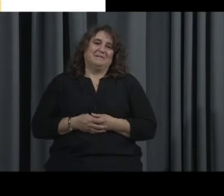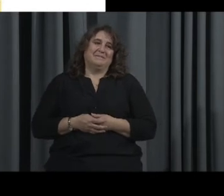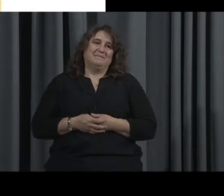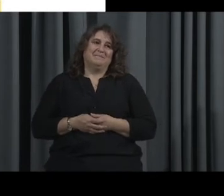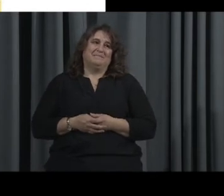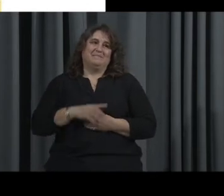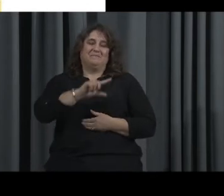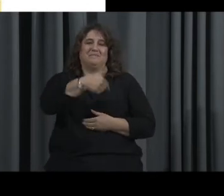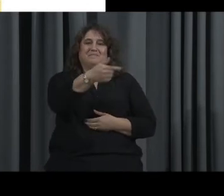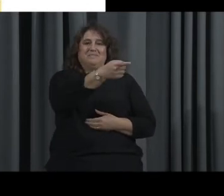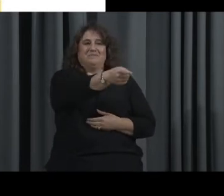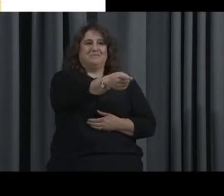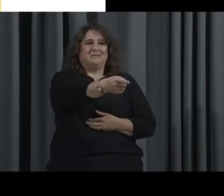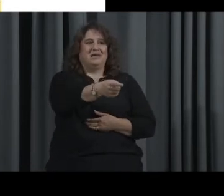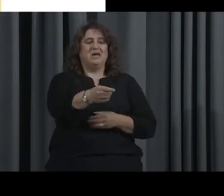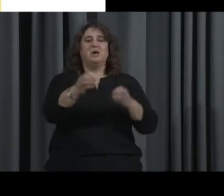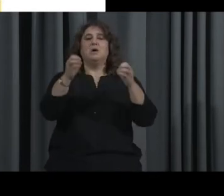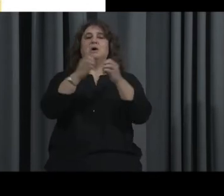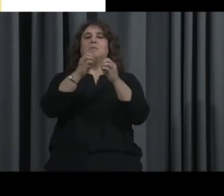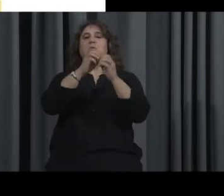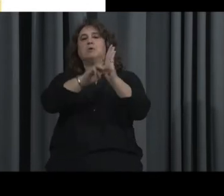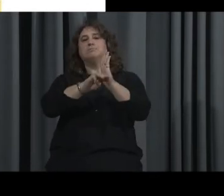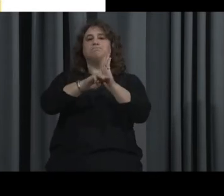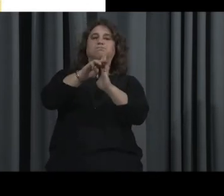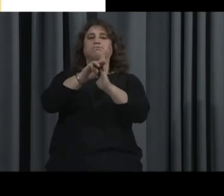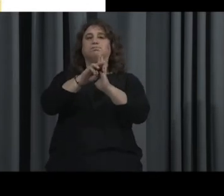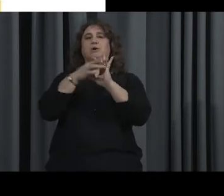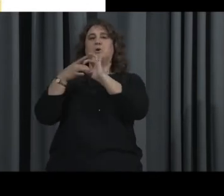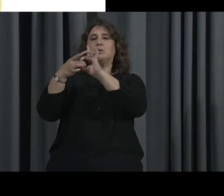All right. How about more mature relationships?